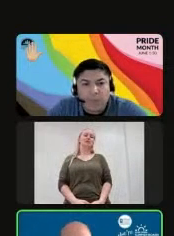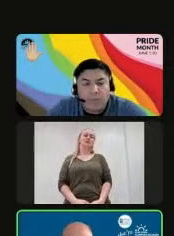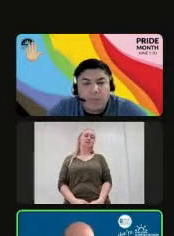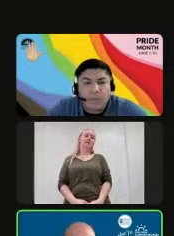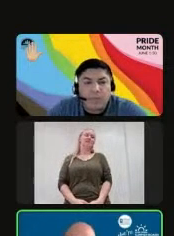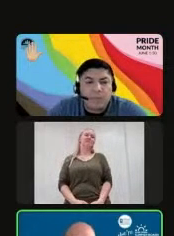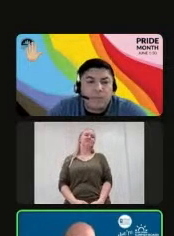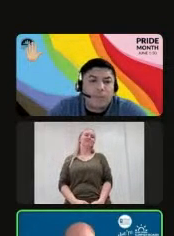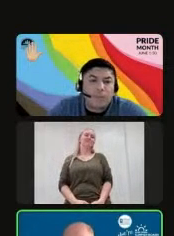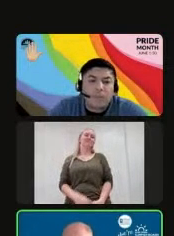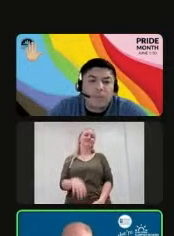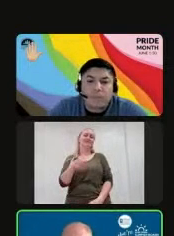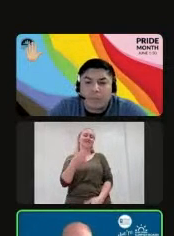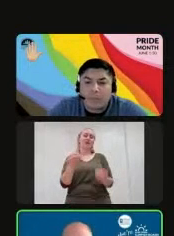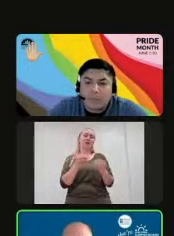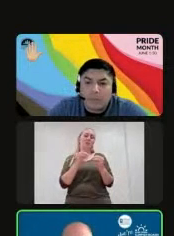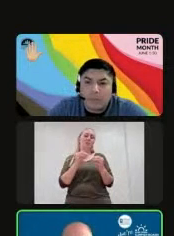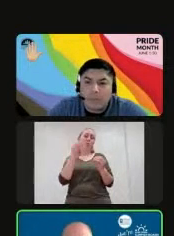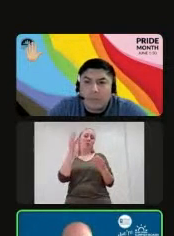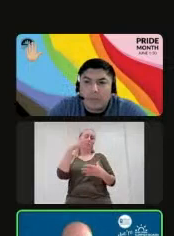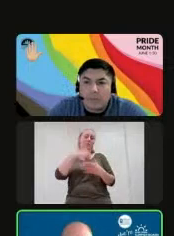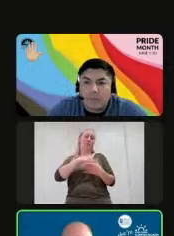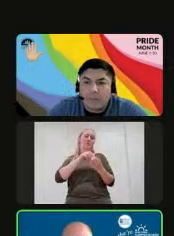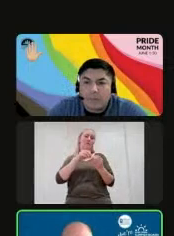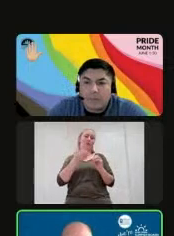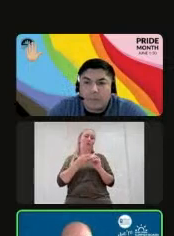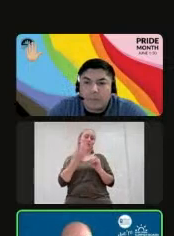Okay, any more input on number 2?